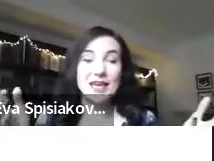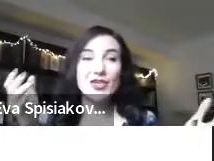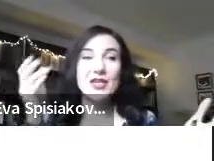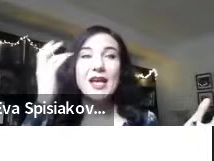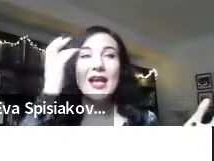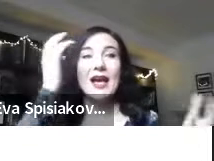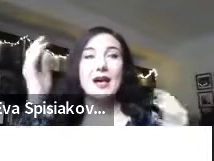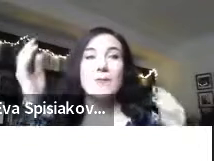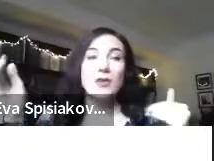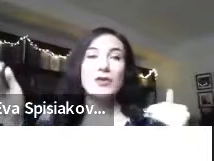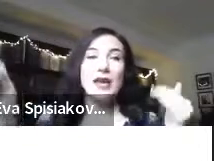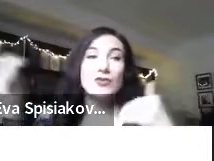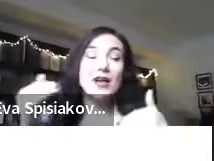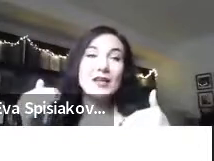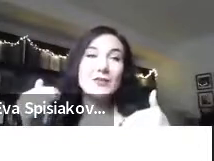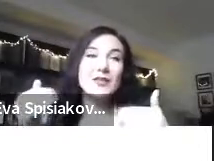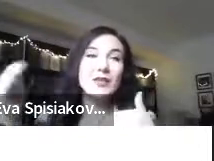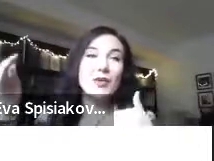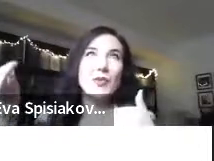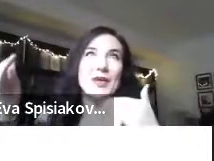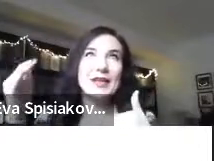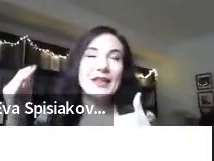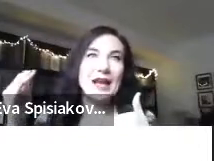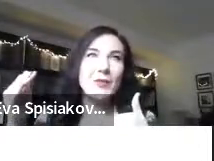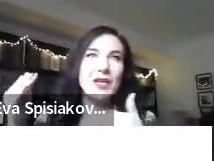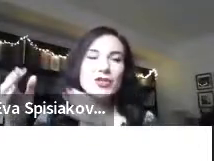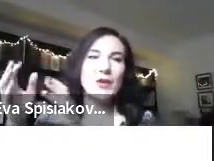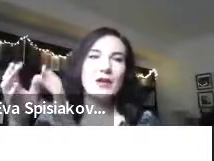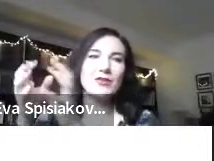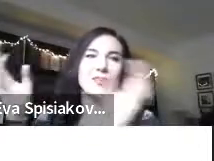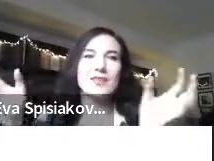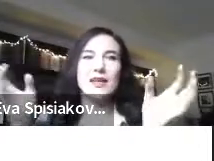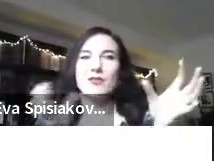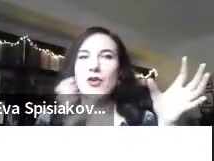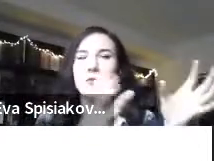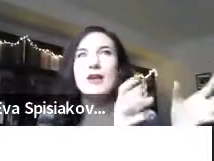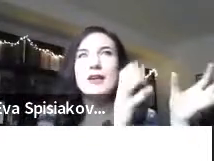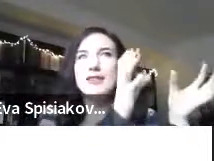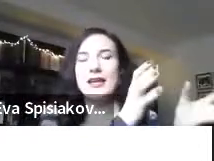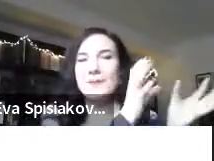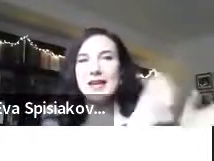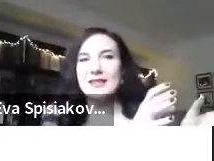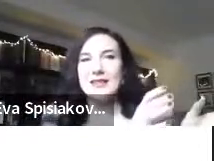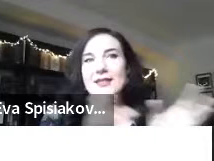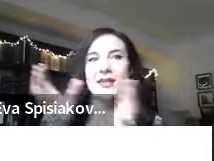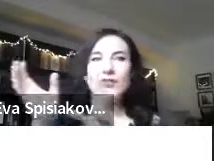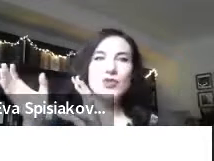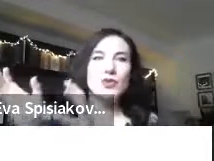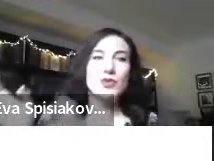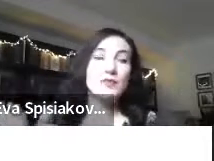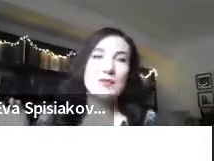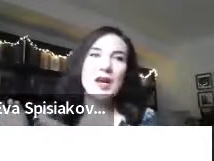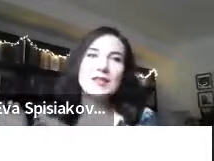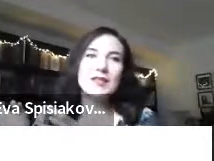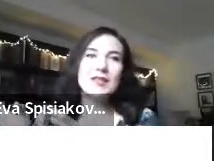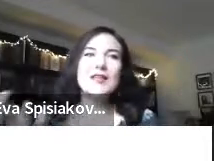by translation, both intralingual, so within a language where we translate from, say, a medical text